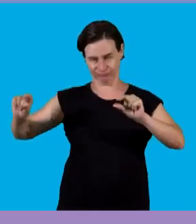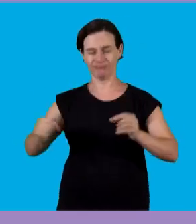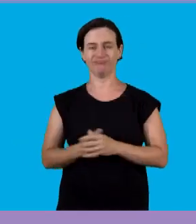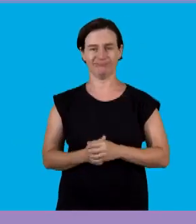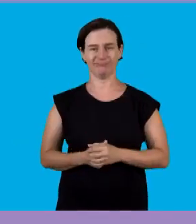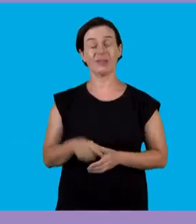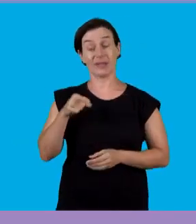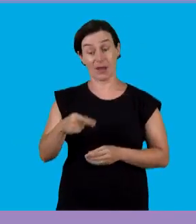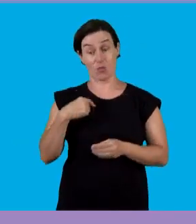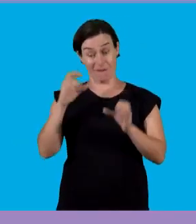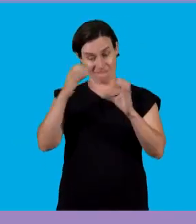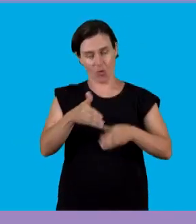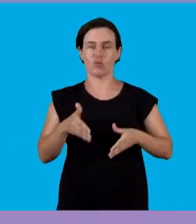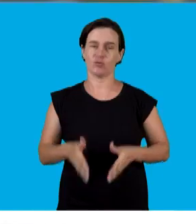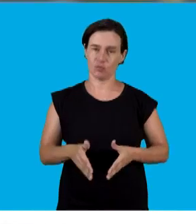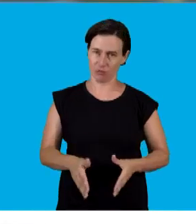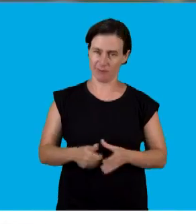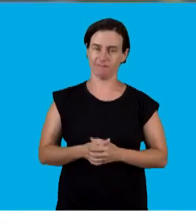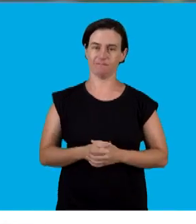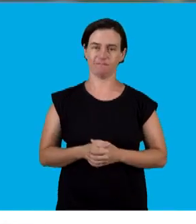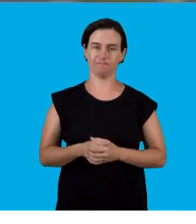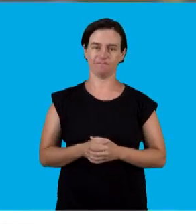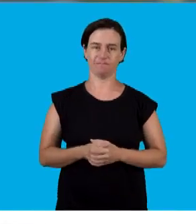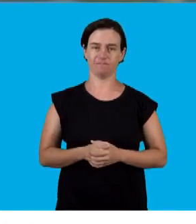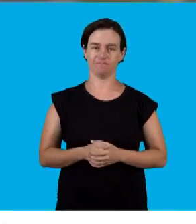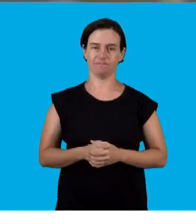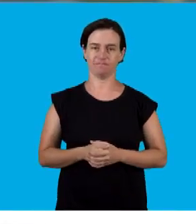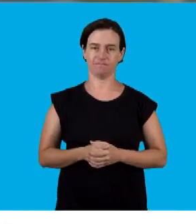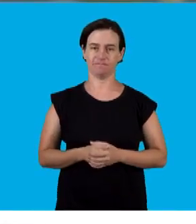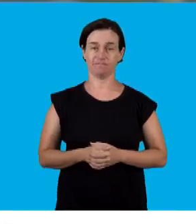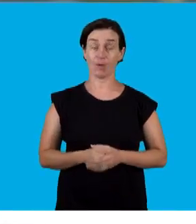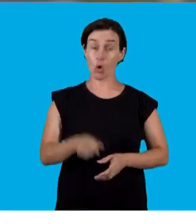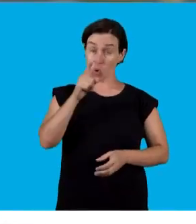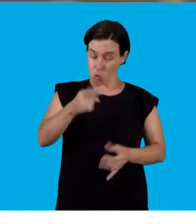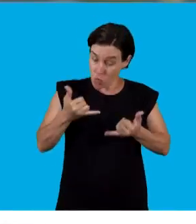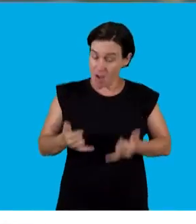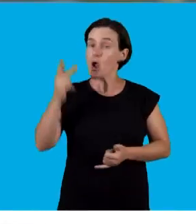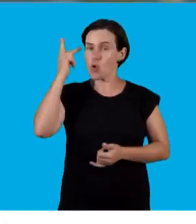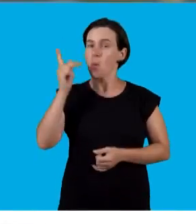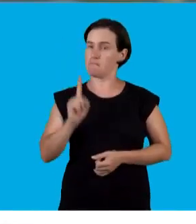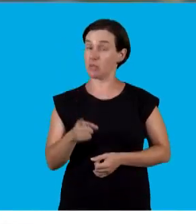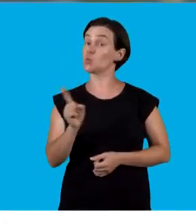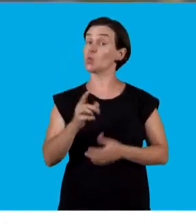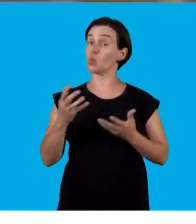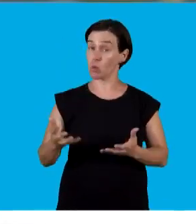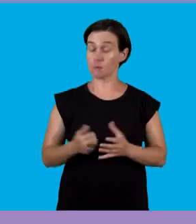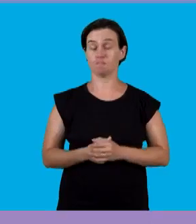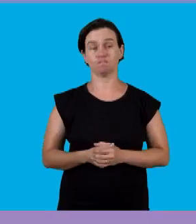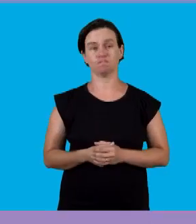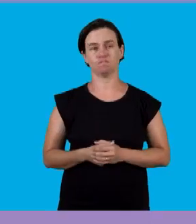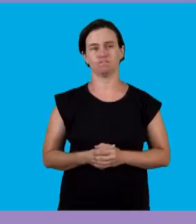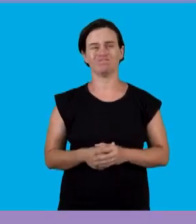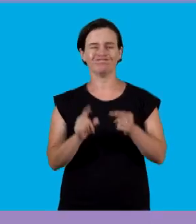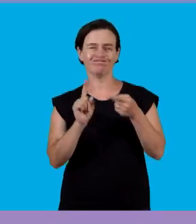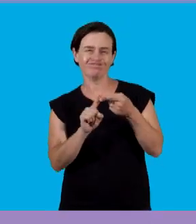equations. So that's what we are going to be focusing on in today's lesson. Let's look at the pre-knowledge that we must have. So